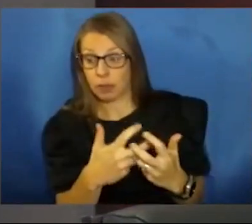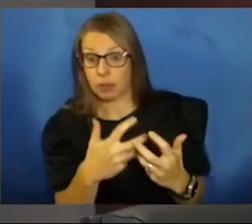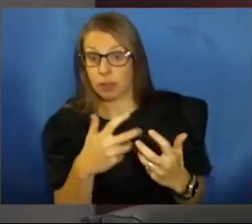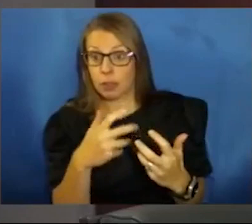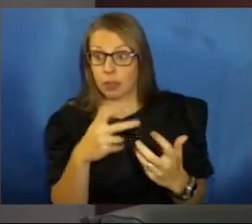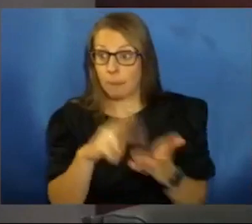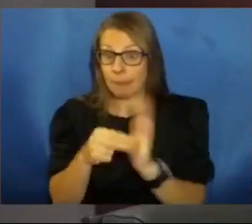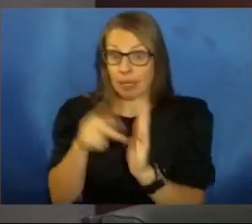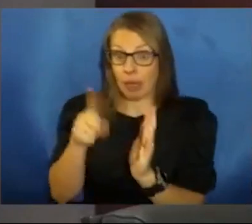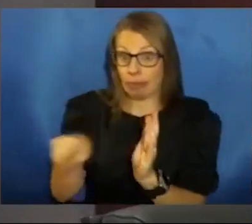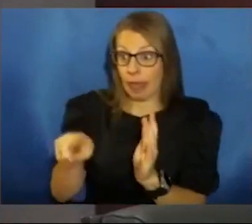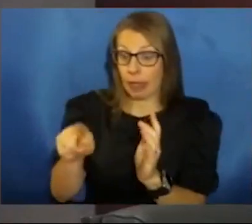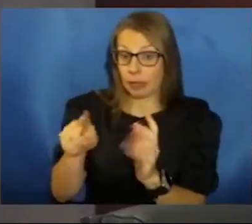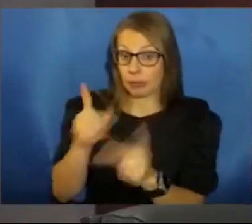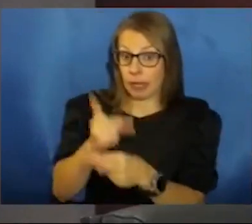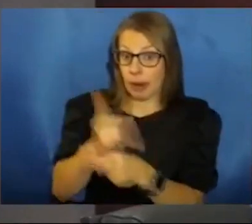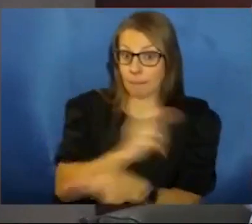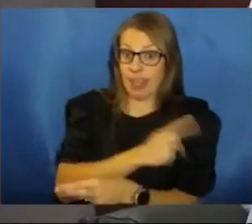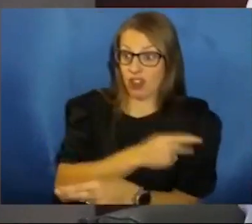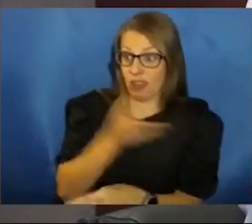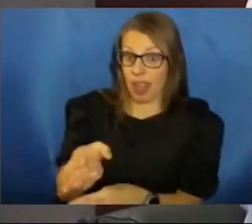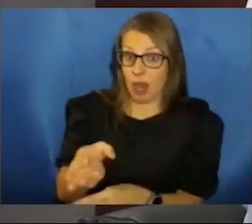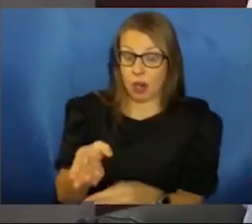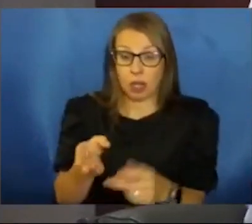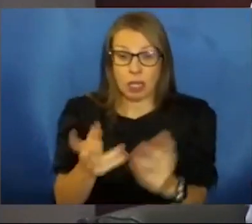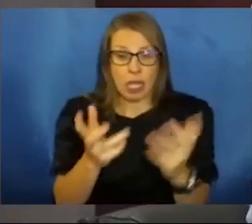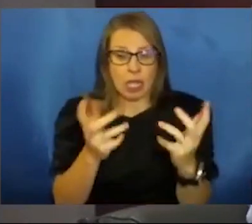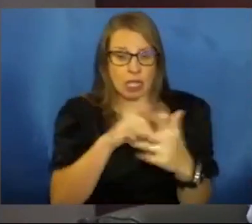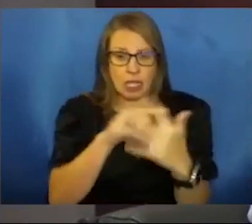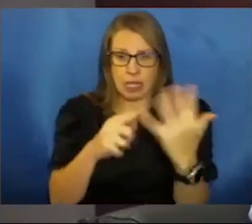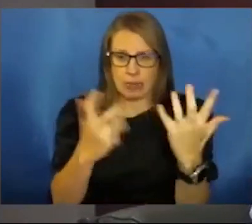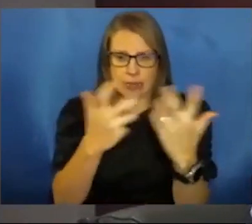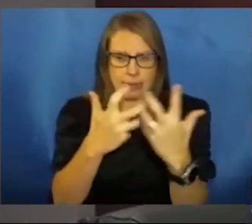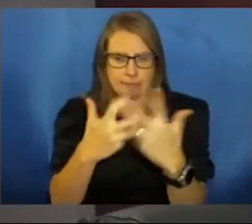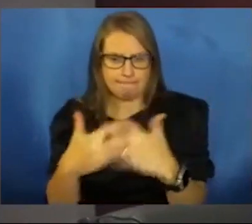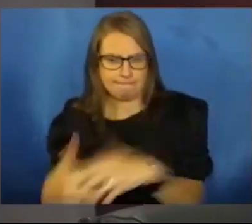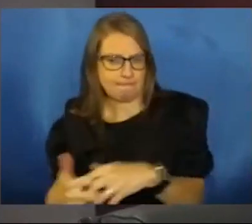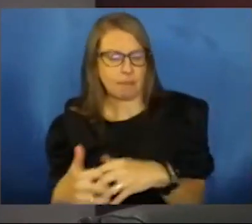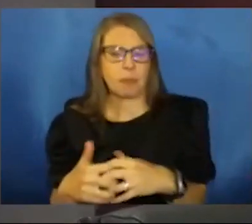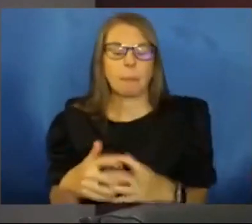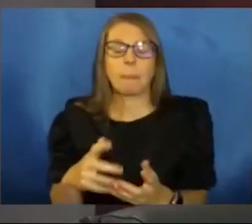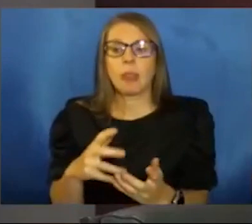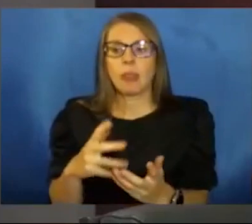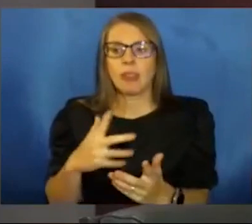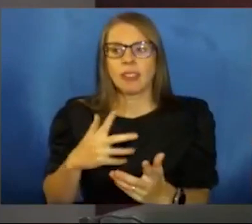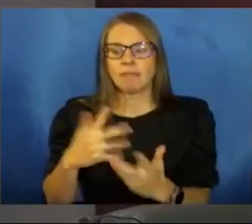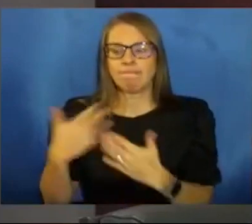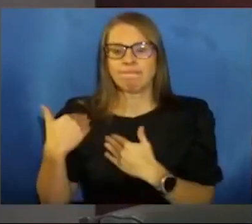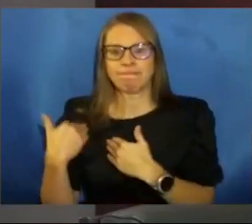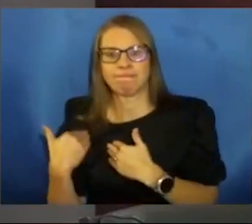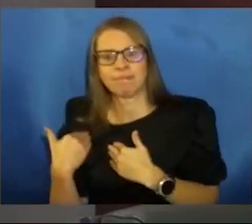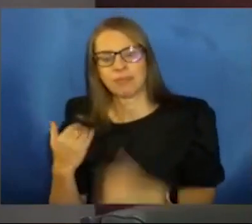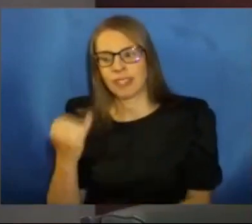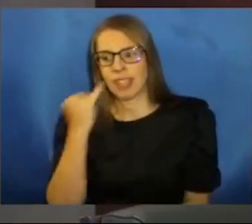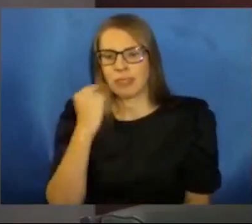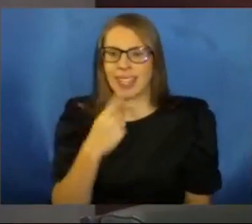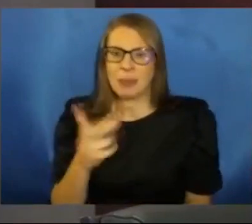know, as they come in. Do we have what that patient needs? Do we have the capacity to take care of that